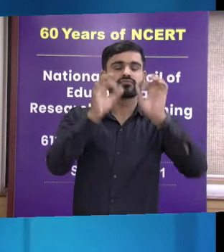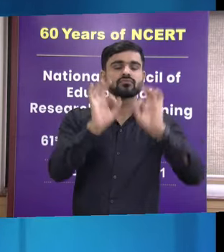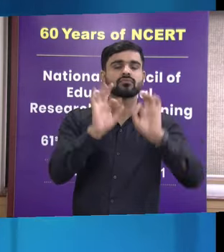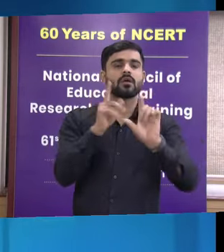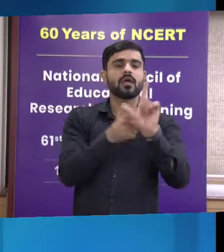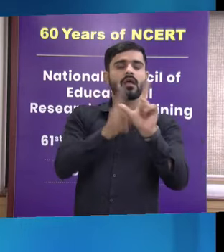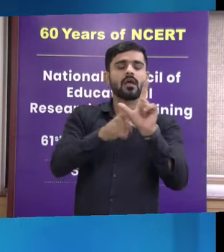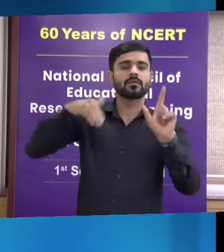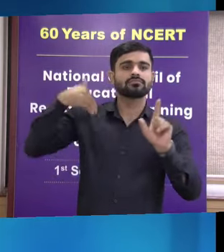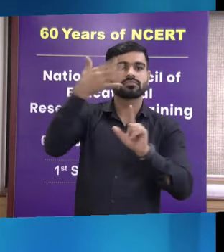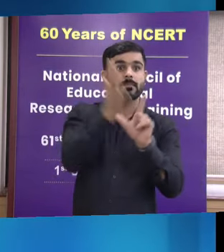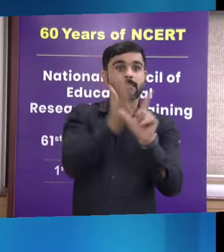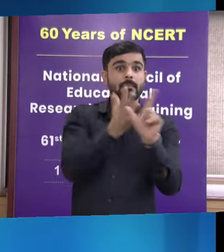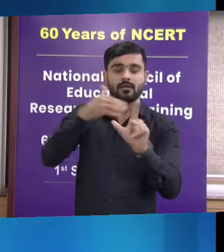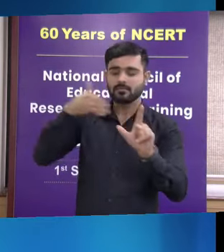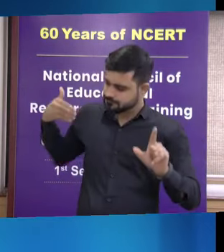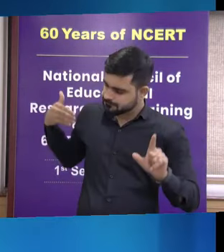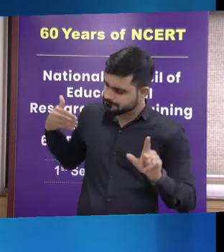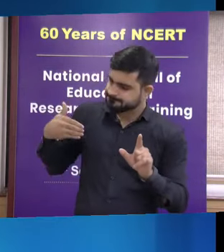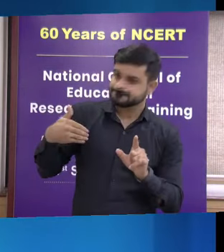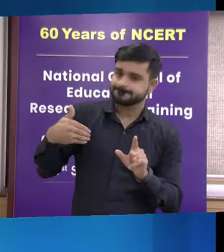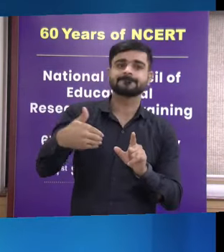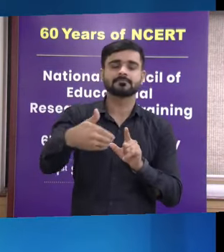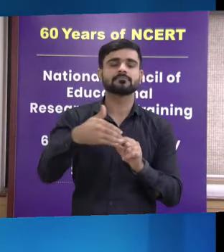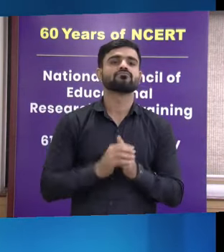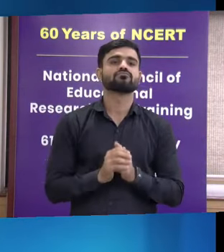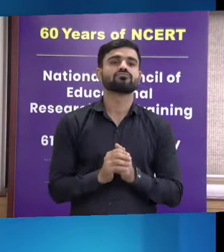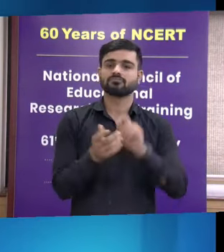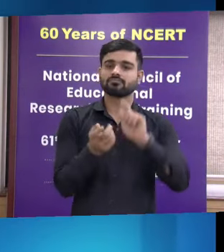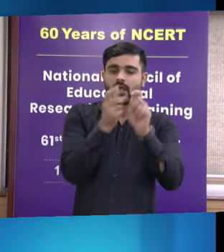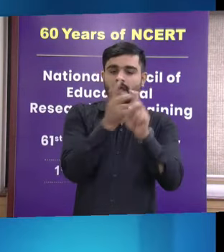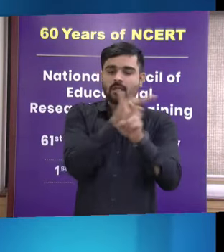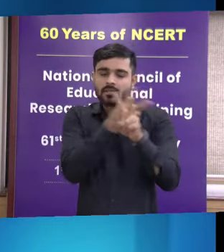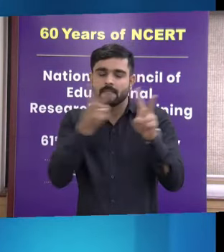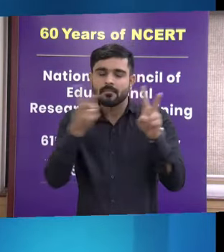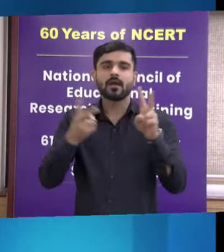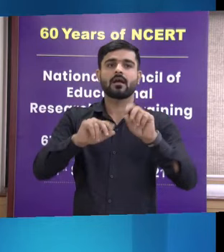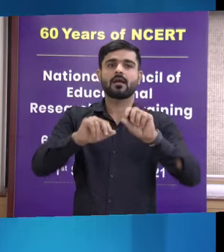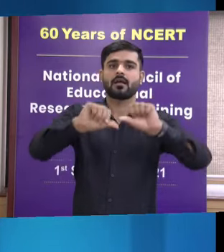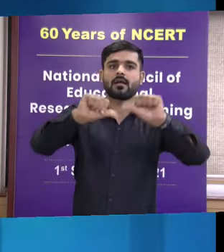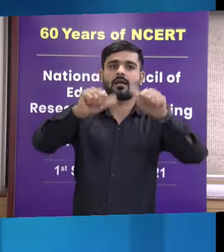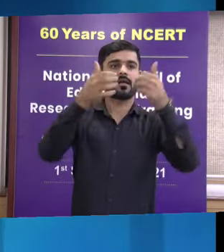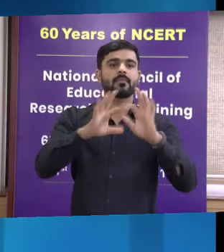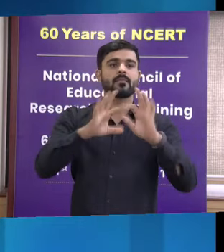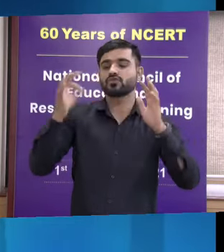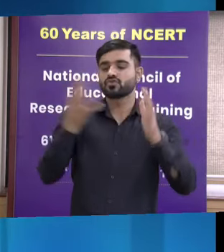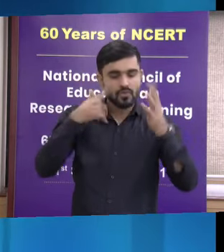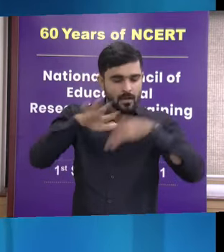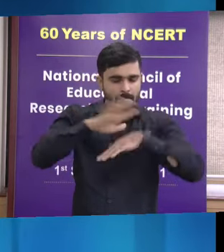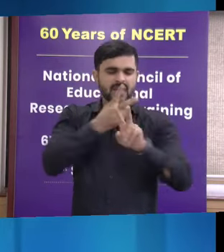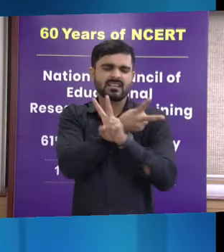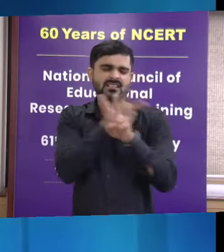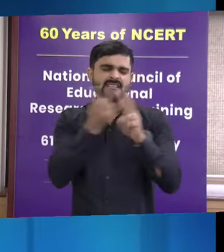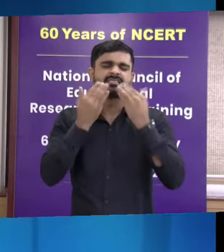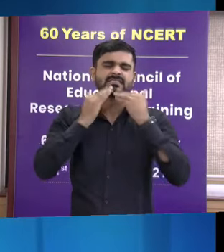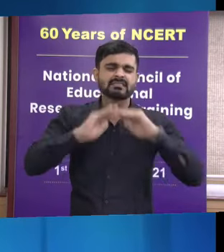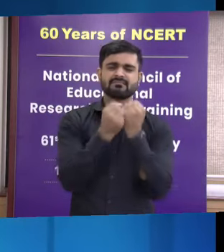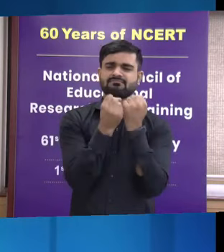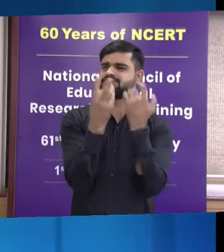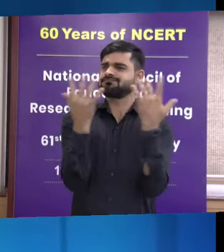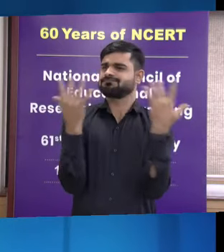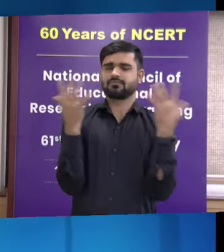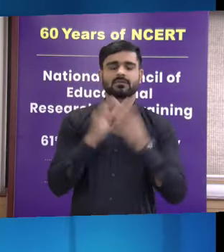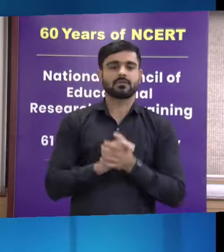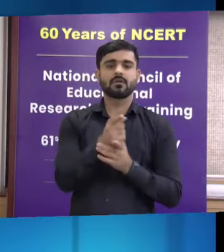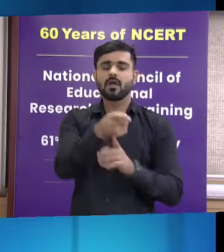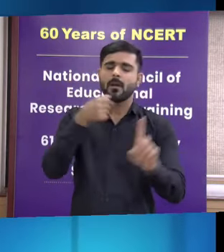since the last 5 years, this has been conducted successfully, and we have been able to identify so many children, which